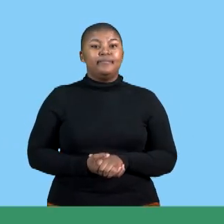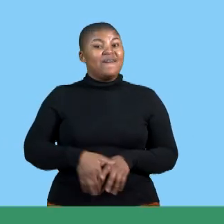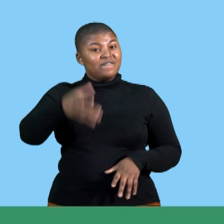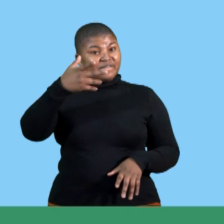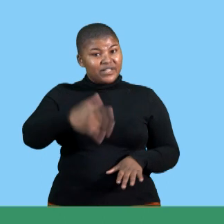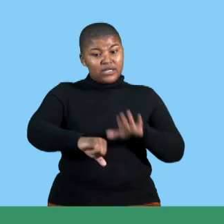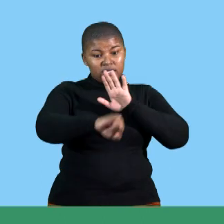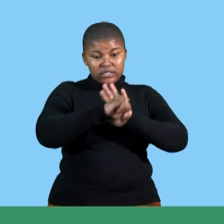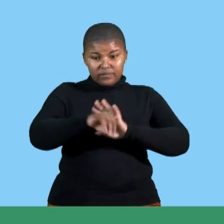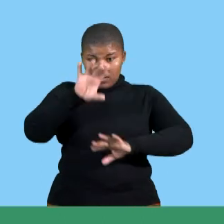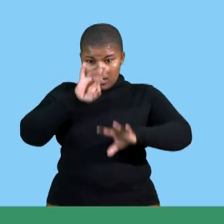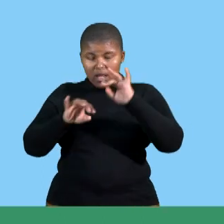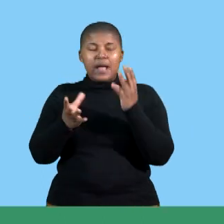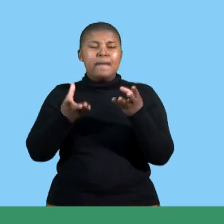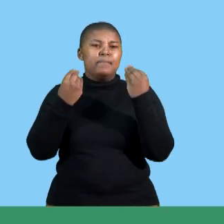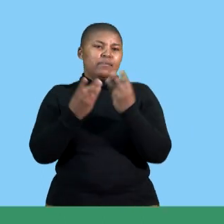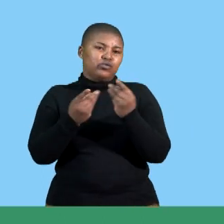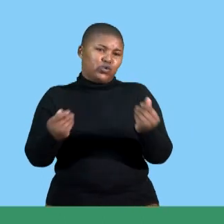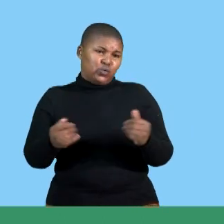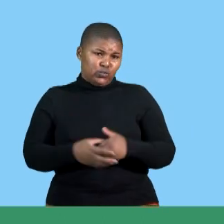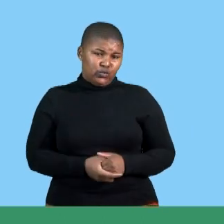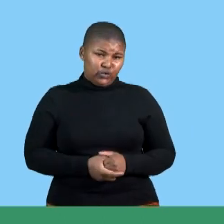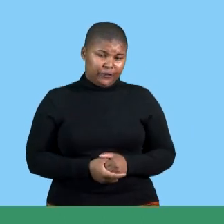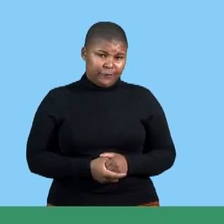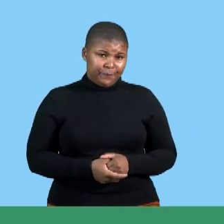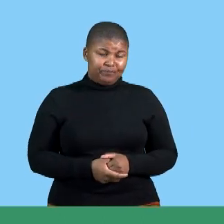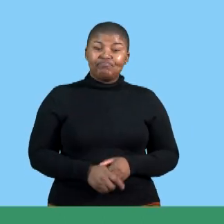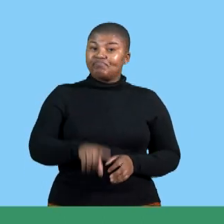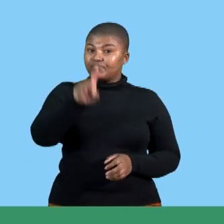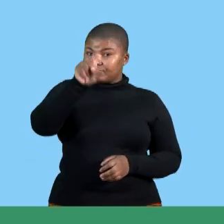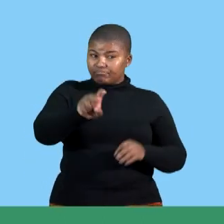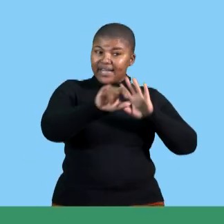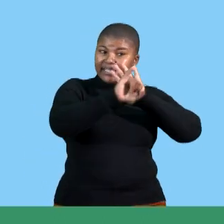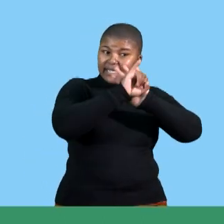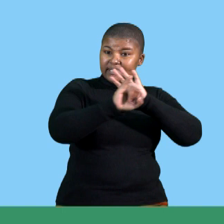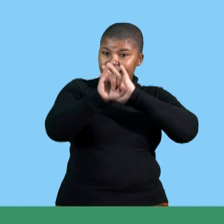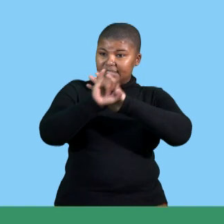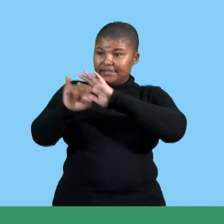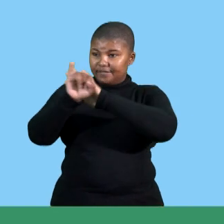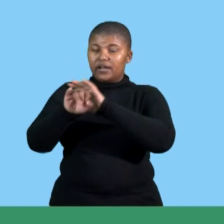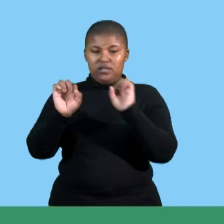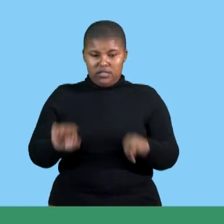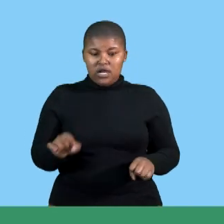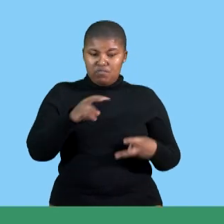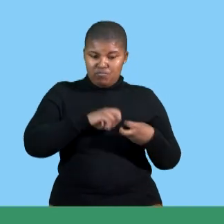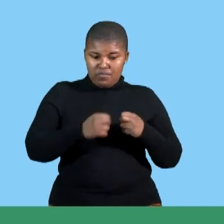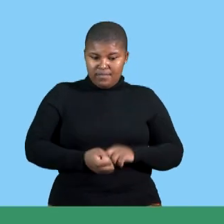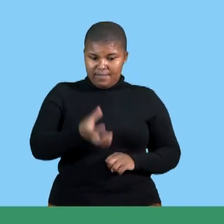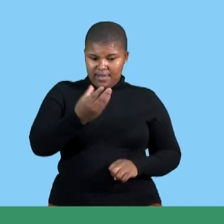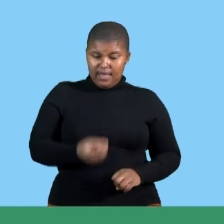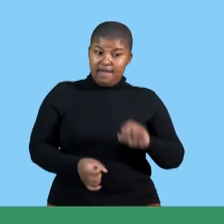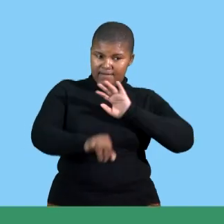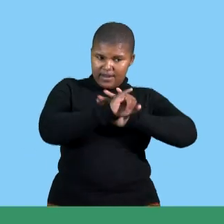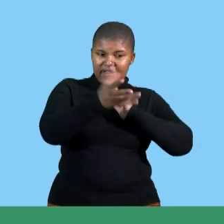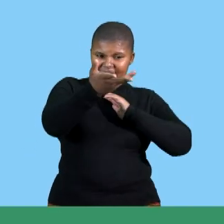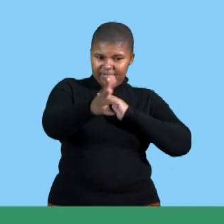and coming up with the solution. So you need to first identify that there is a problem. What is